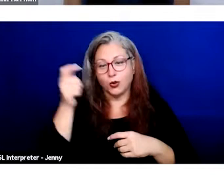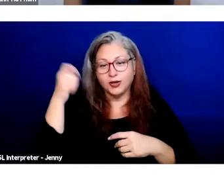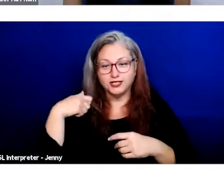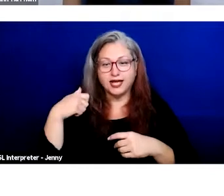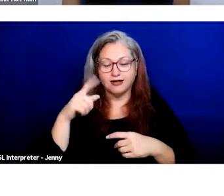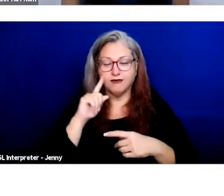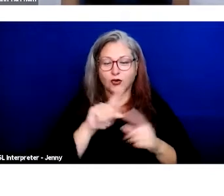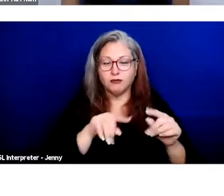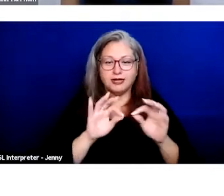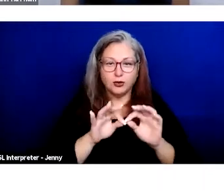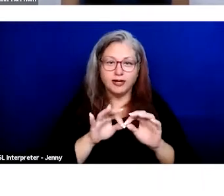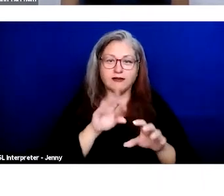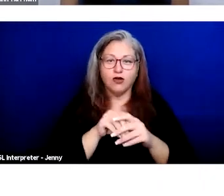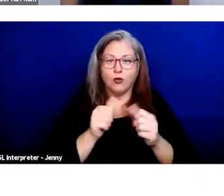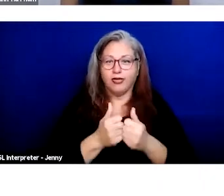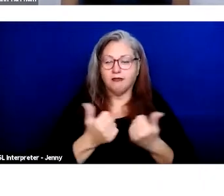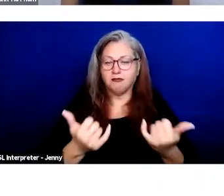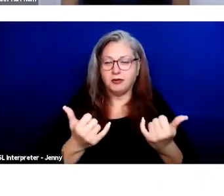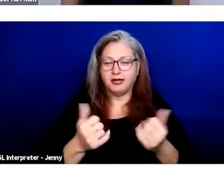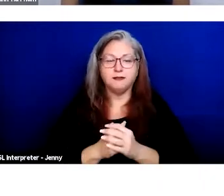for interpreting and being here with us today.